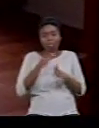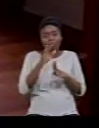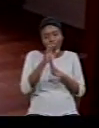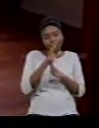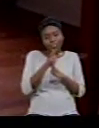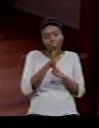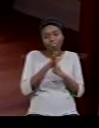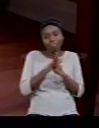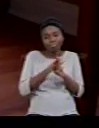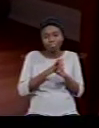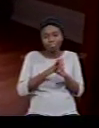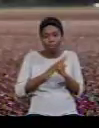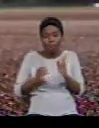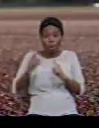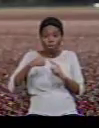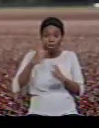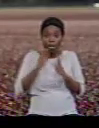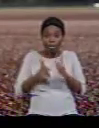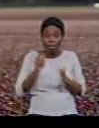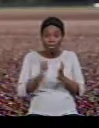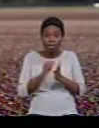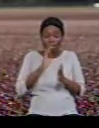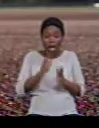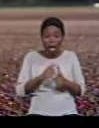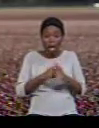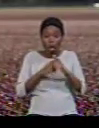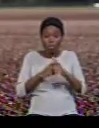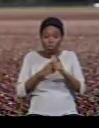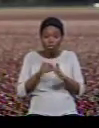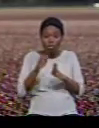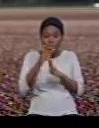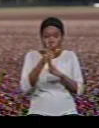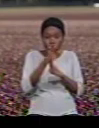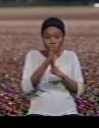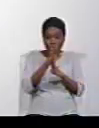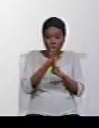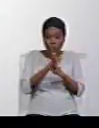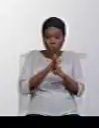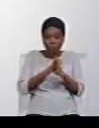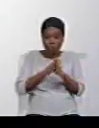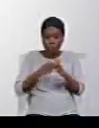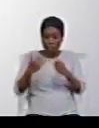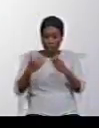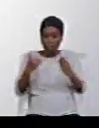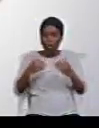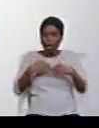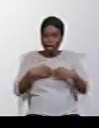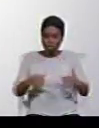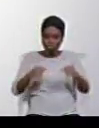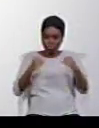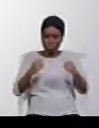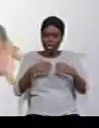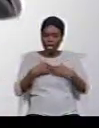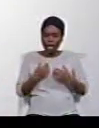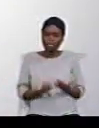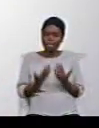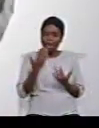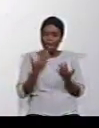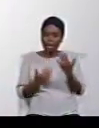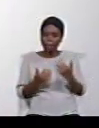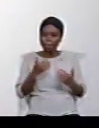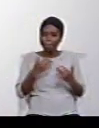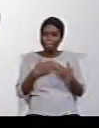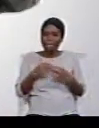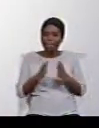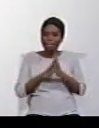down, until the people that were running slow before, they gathered strength, they gathered fire, they gathered power,